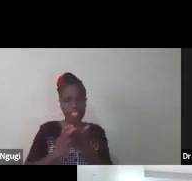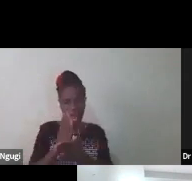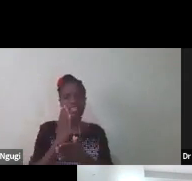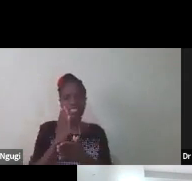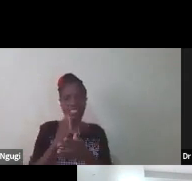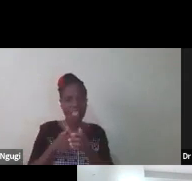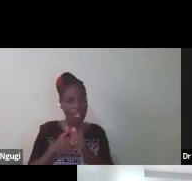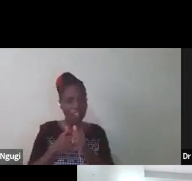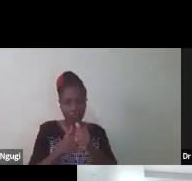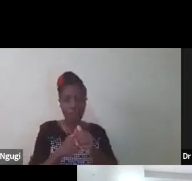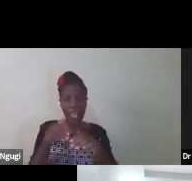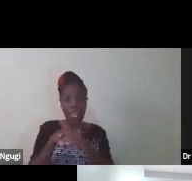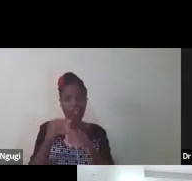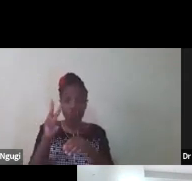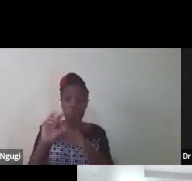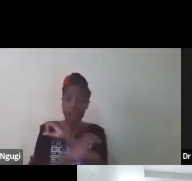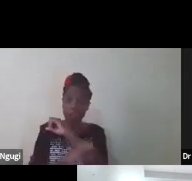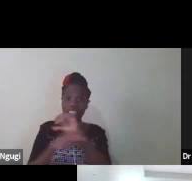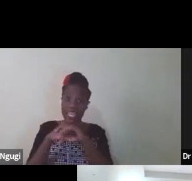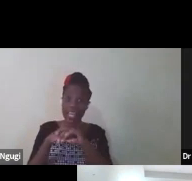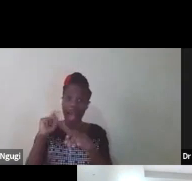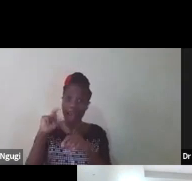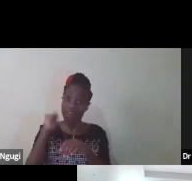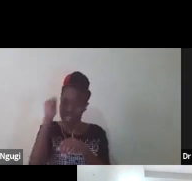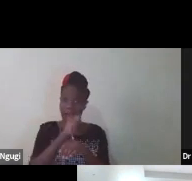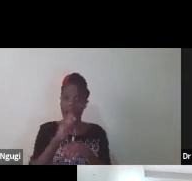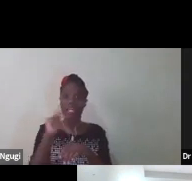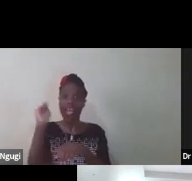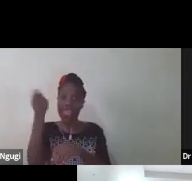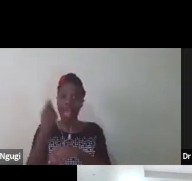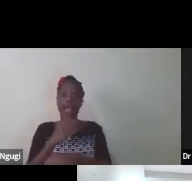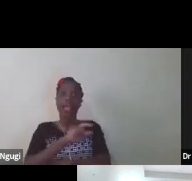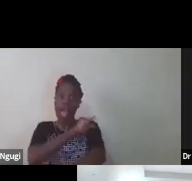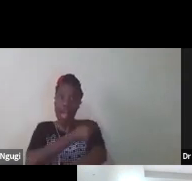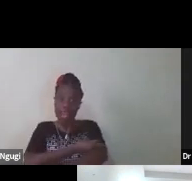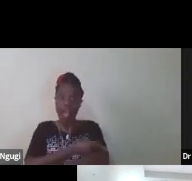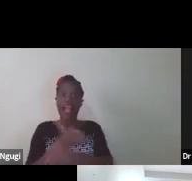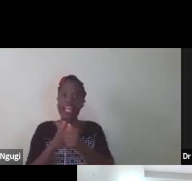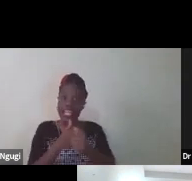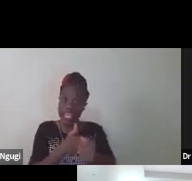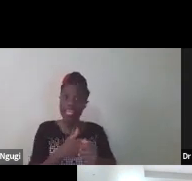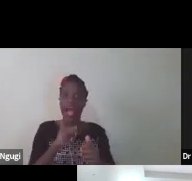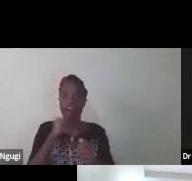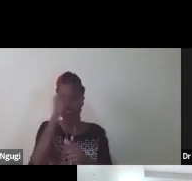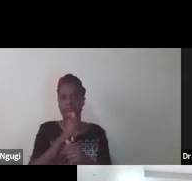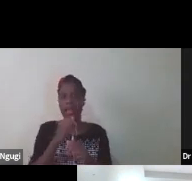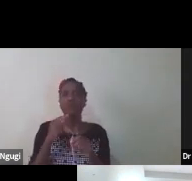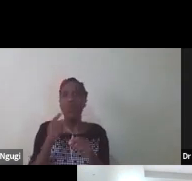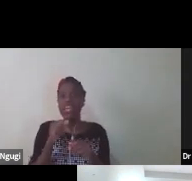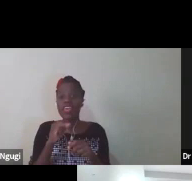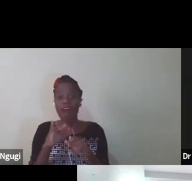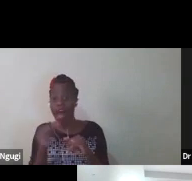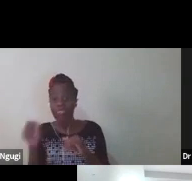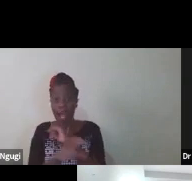two countries in Africa that have rolled out quality rights. I encourage other African countries, if others are here listening,